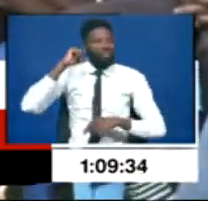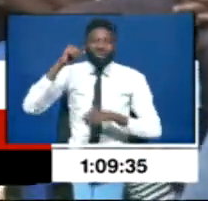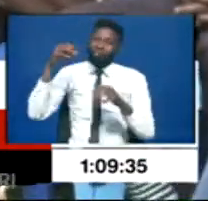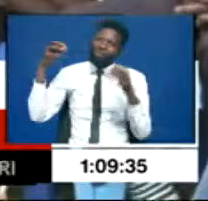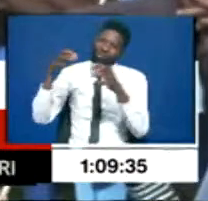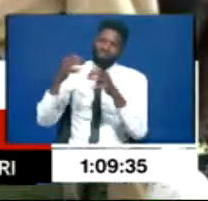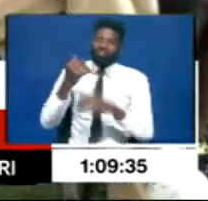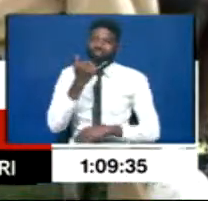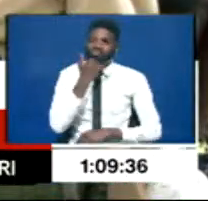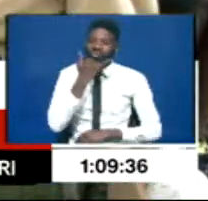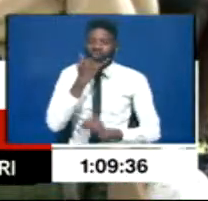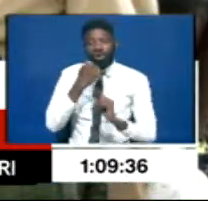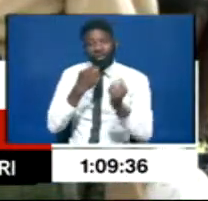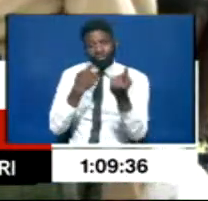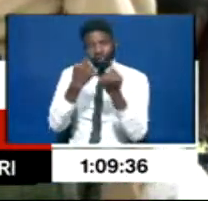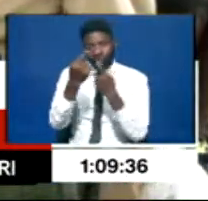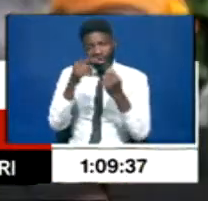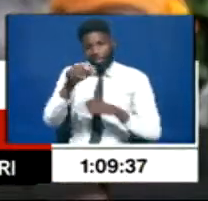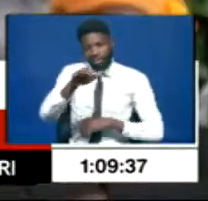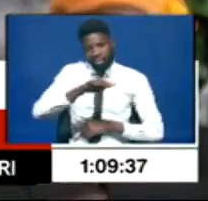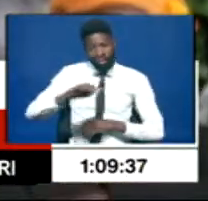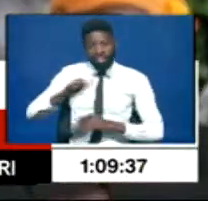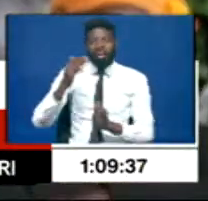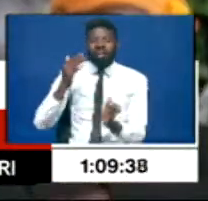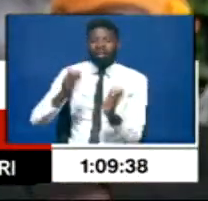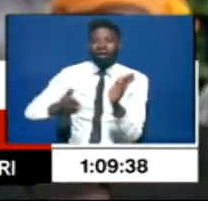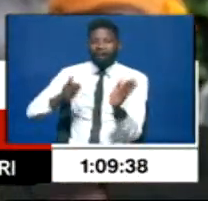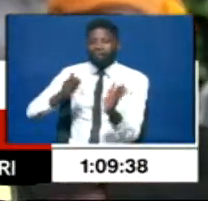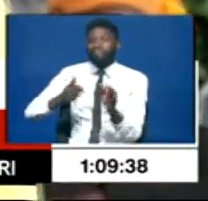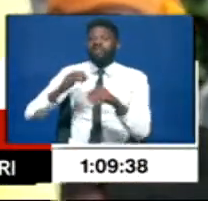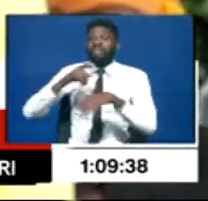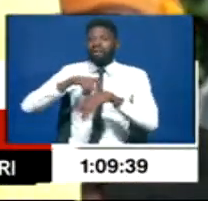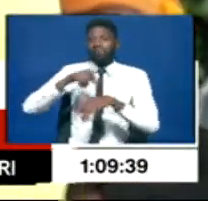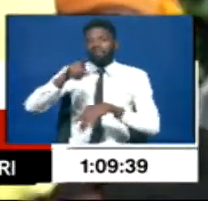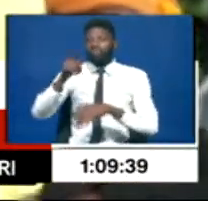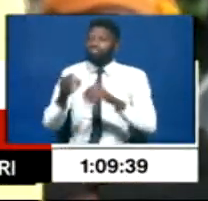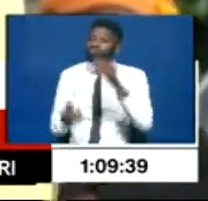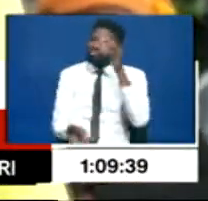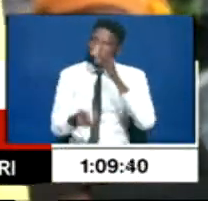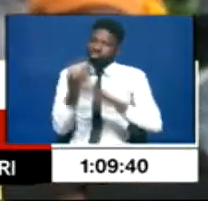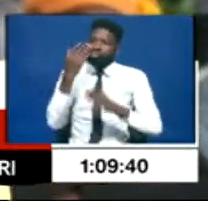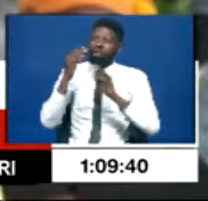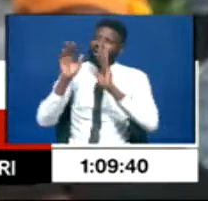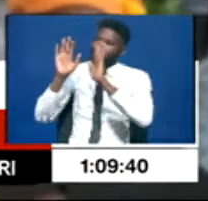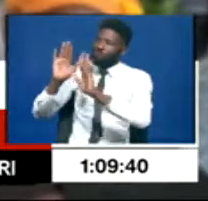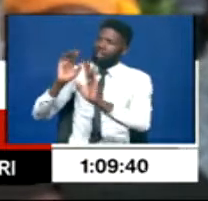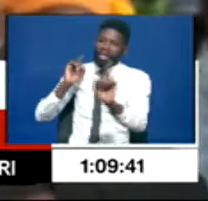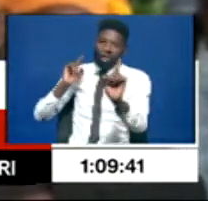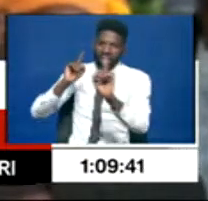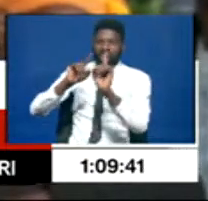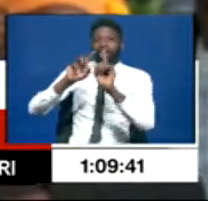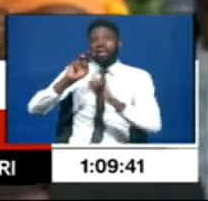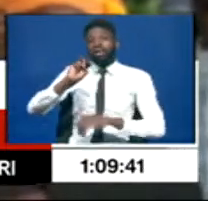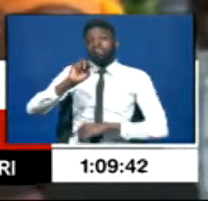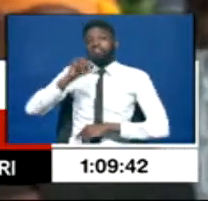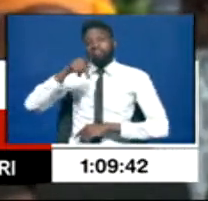her campaign bid to retain the parliamentary seat. Sasa, sisi tumeamua,